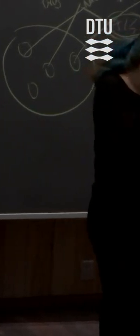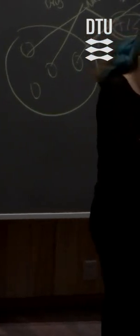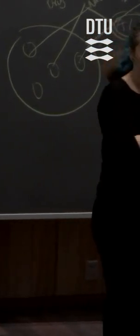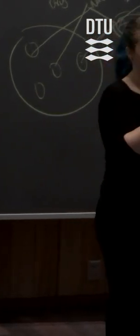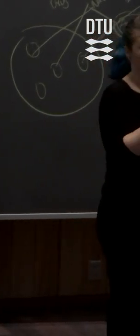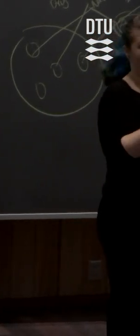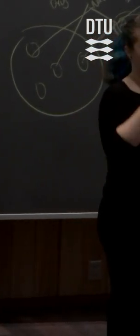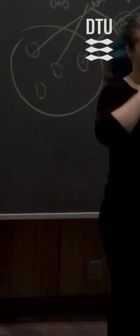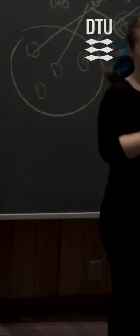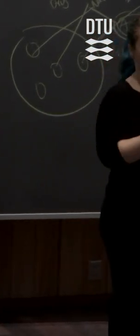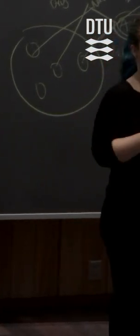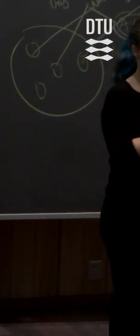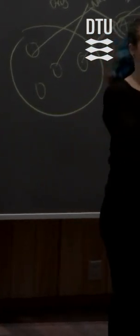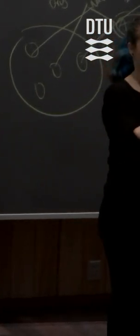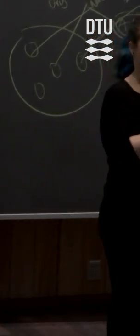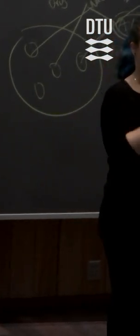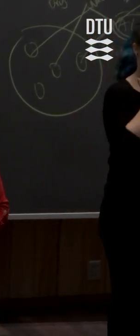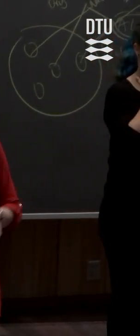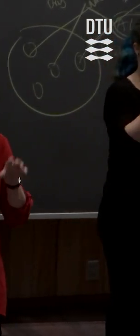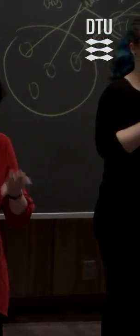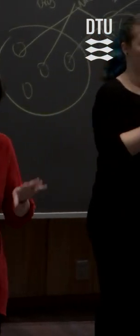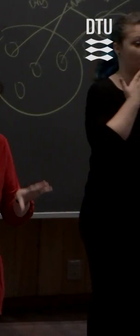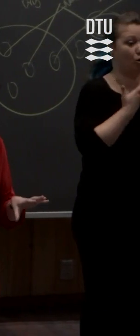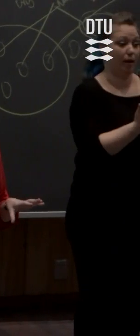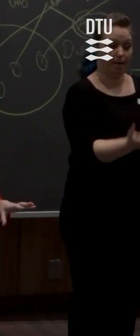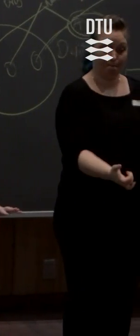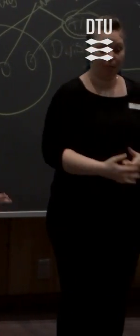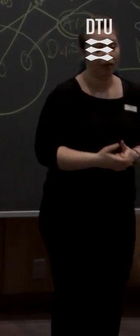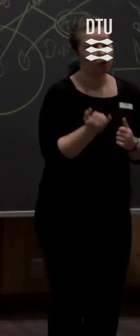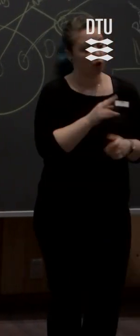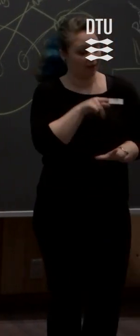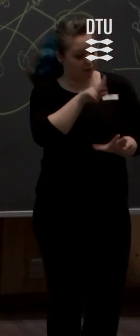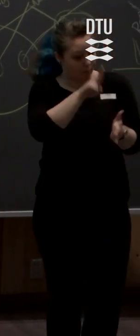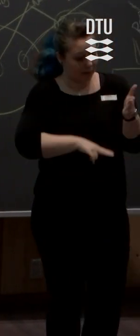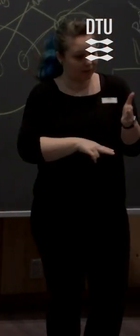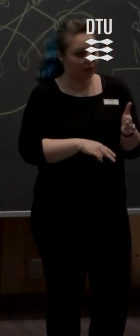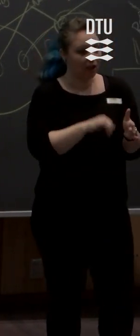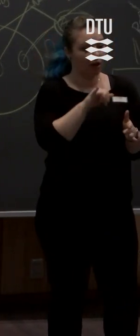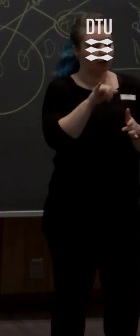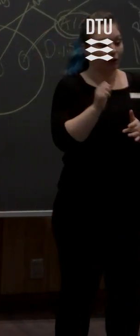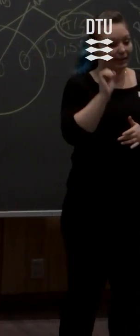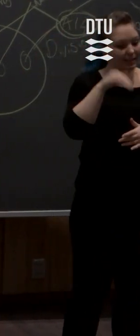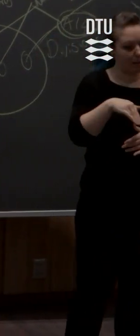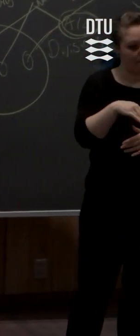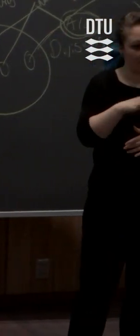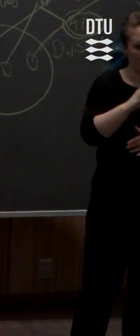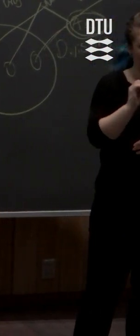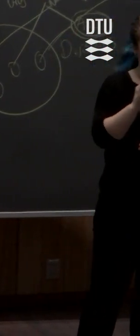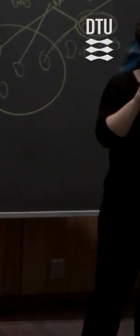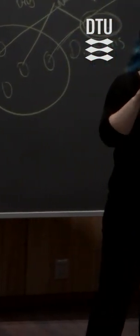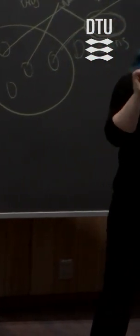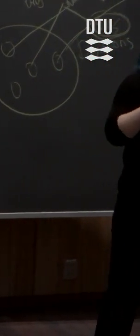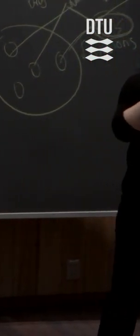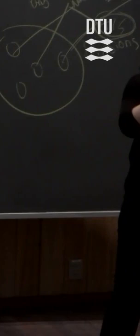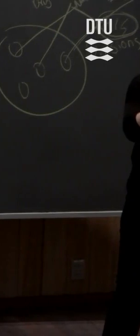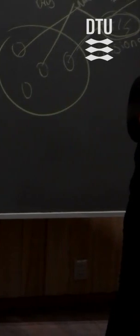people intrinsically motivated. So once that in place, Jim Collins defined from his